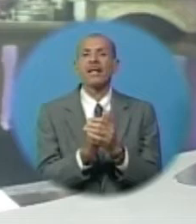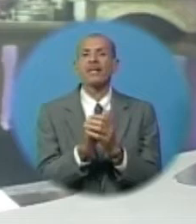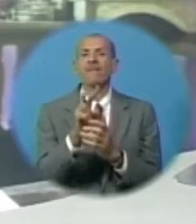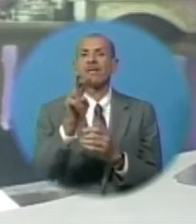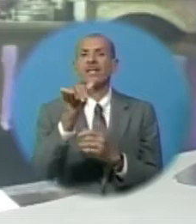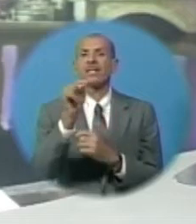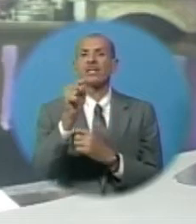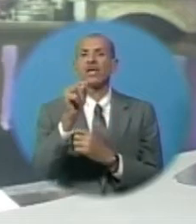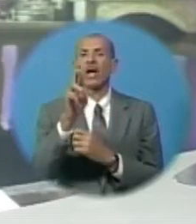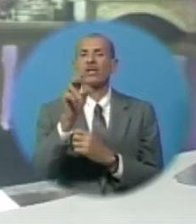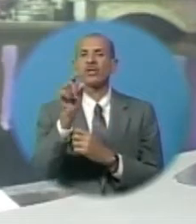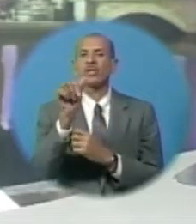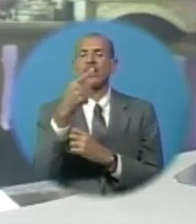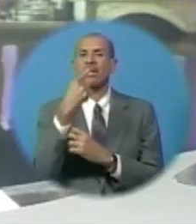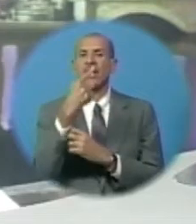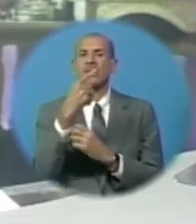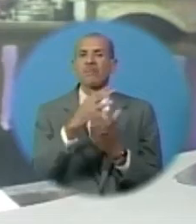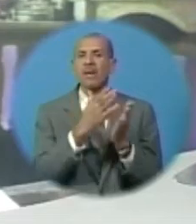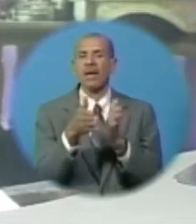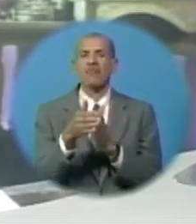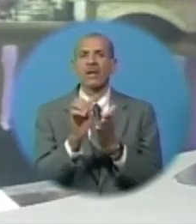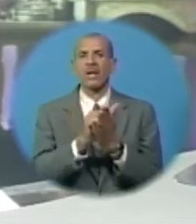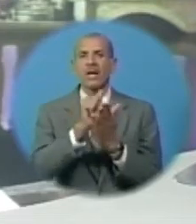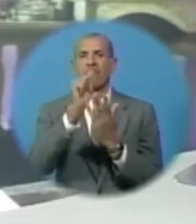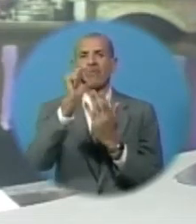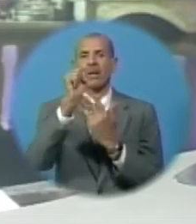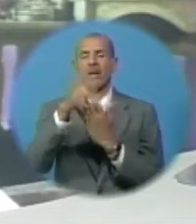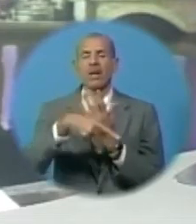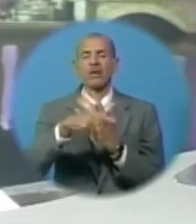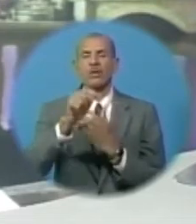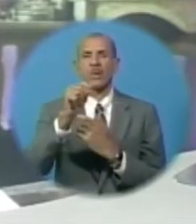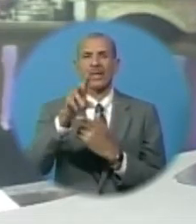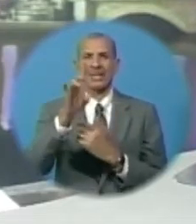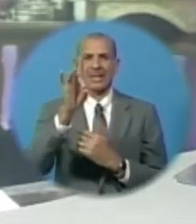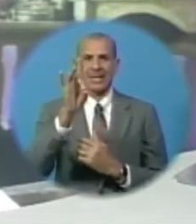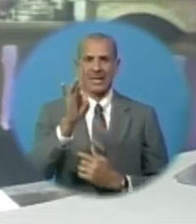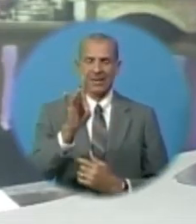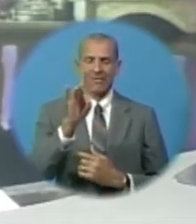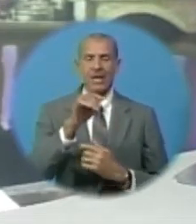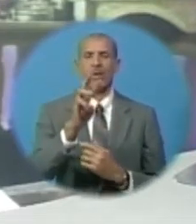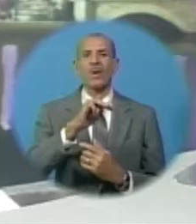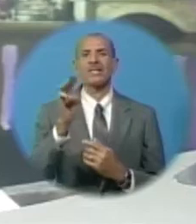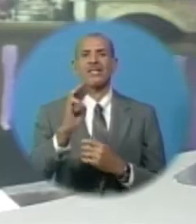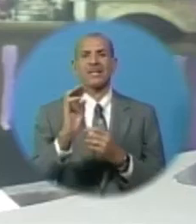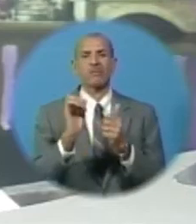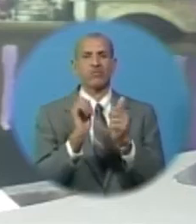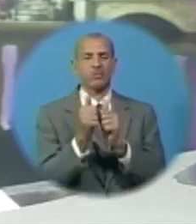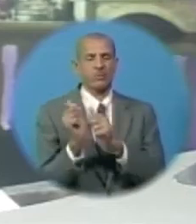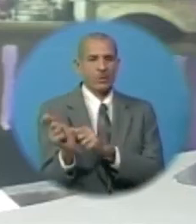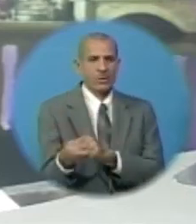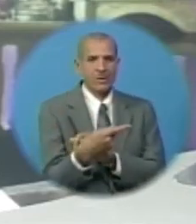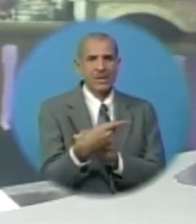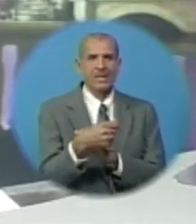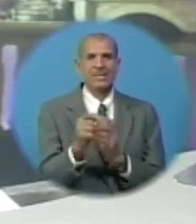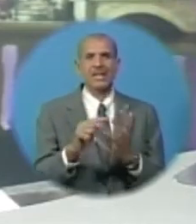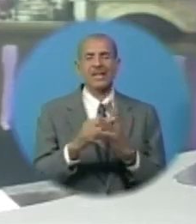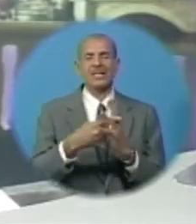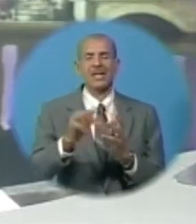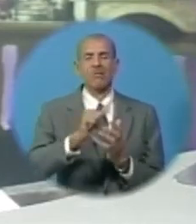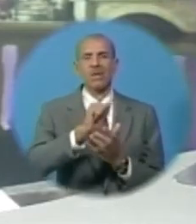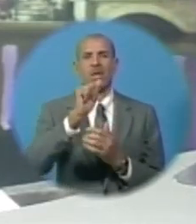Reggae show is scheduled for April 28th, while the second test match between the West Indies and Pakistan starts on April